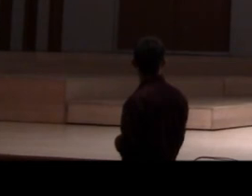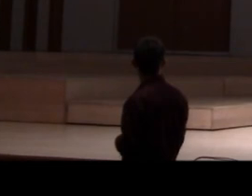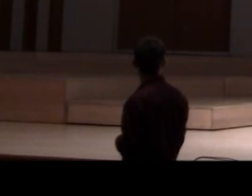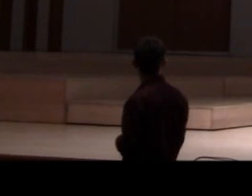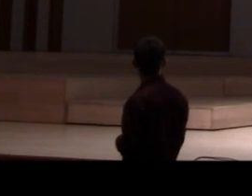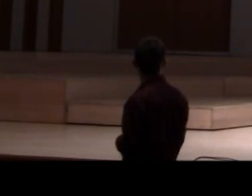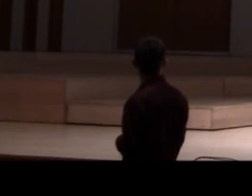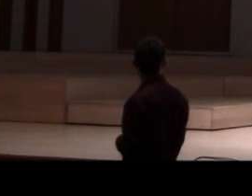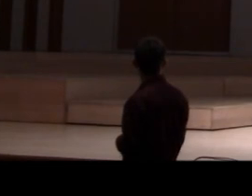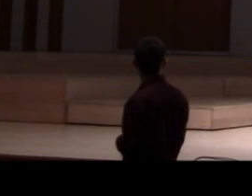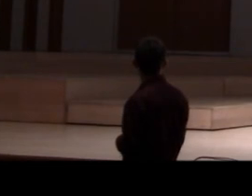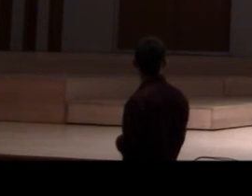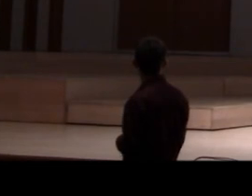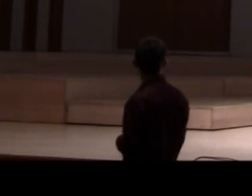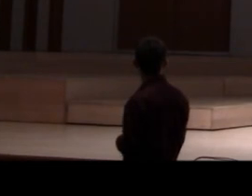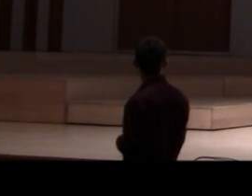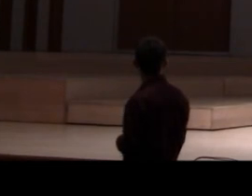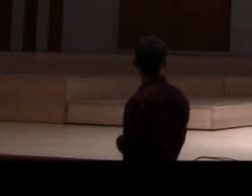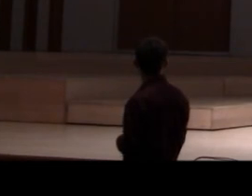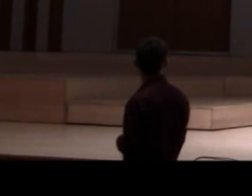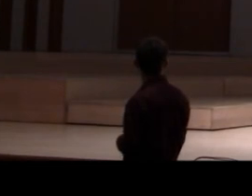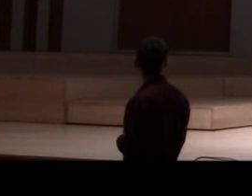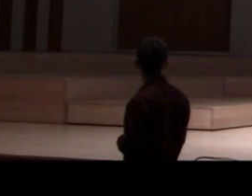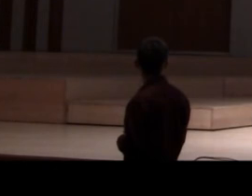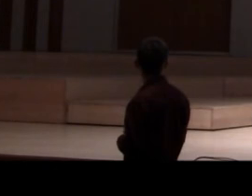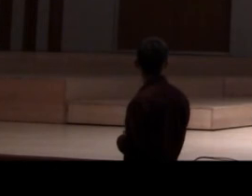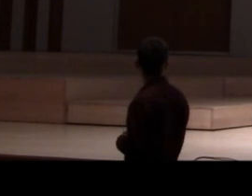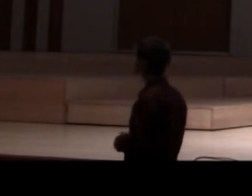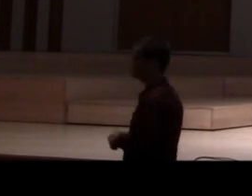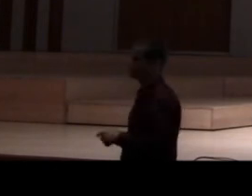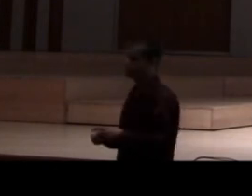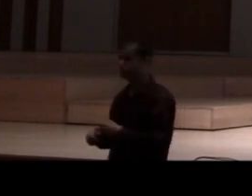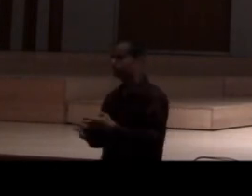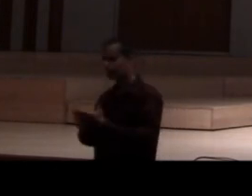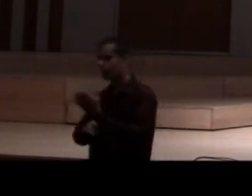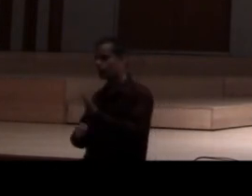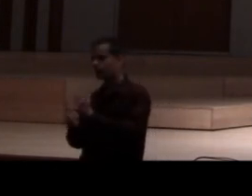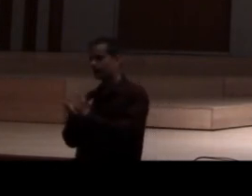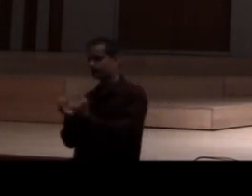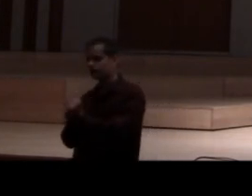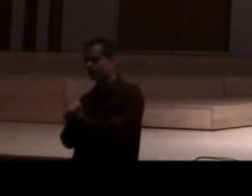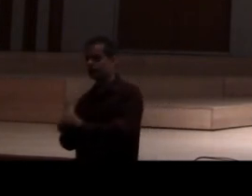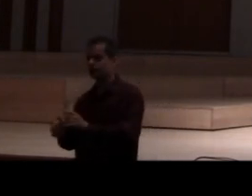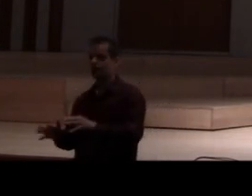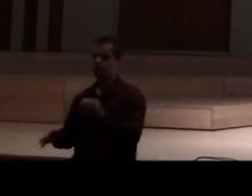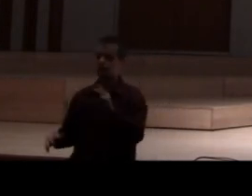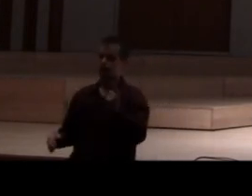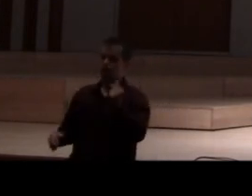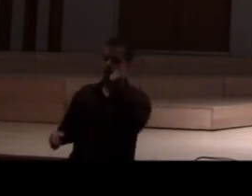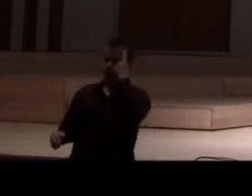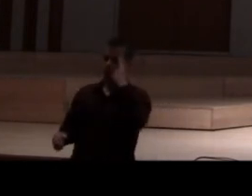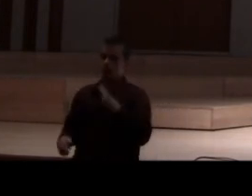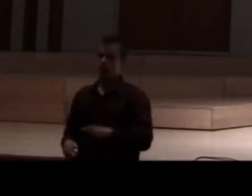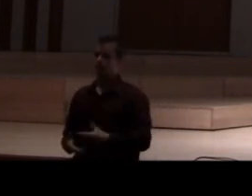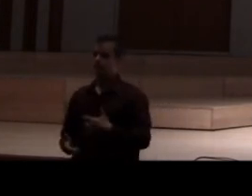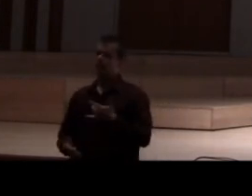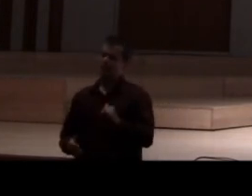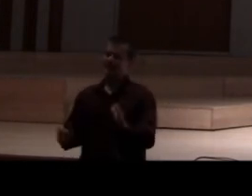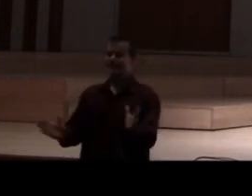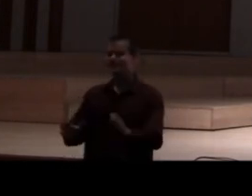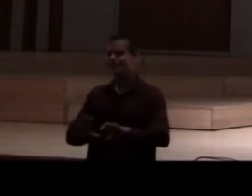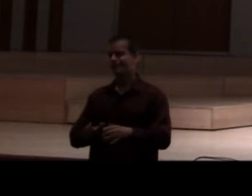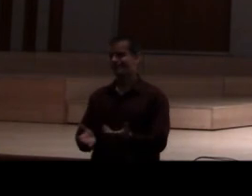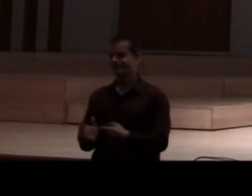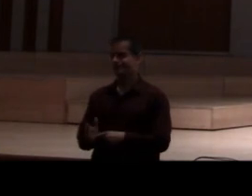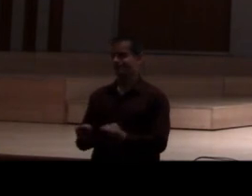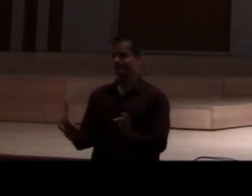If you'd like to, we can go through this lesson together." And they do, and Martha gets it. Now this is a tiny passage, and you might say, well, that's not really showing